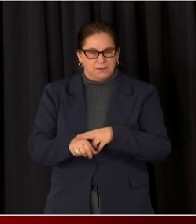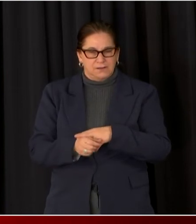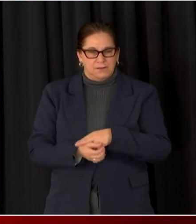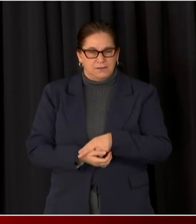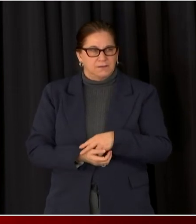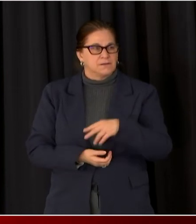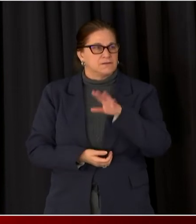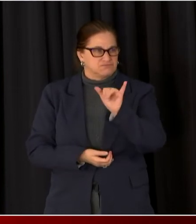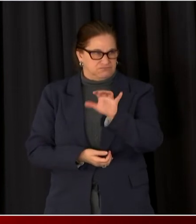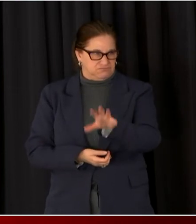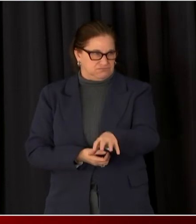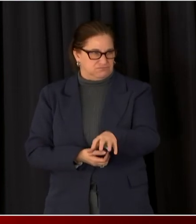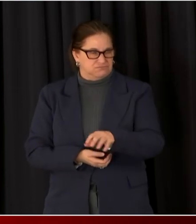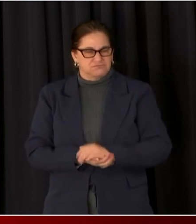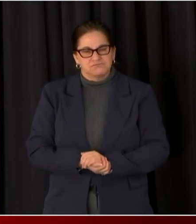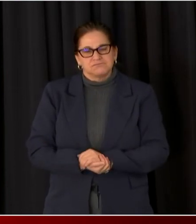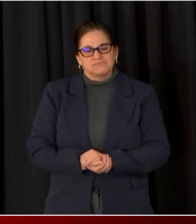health workers.